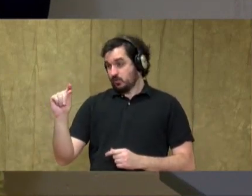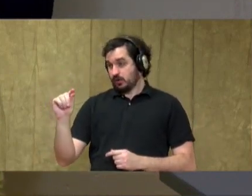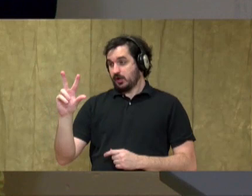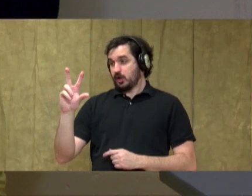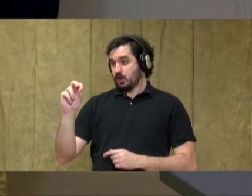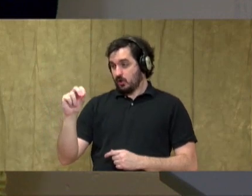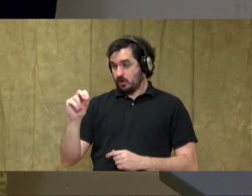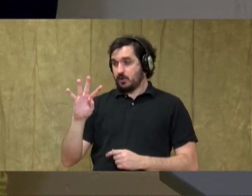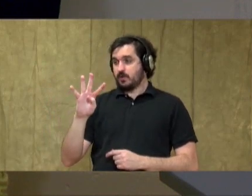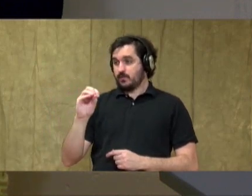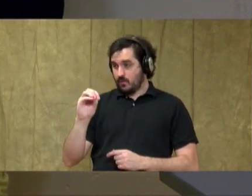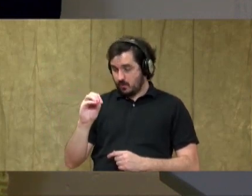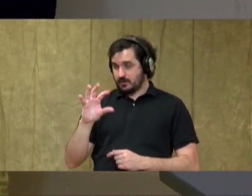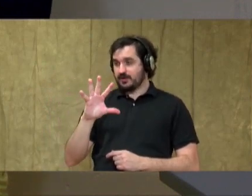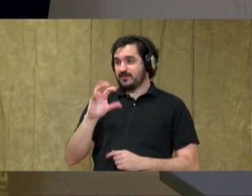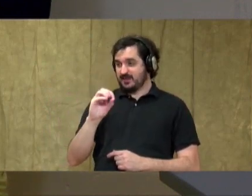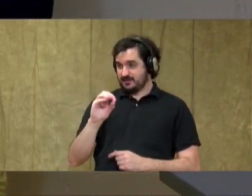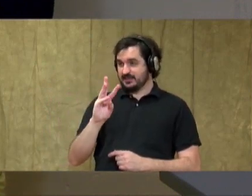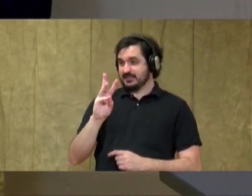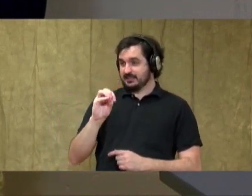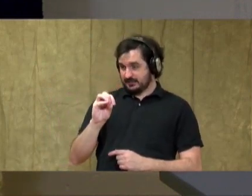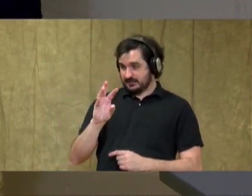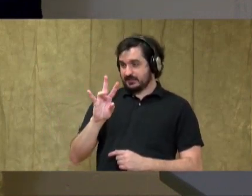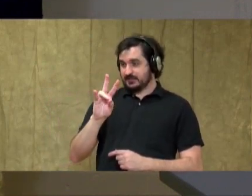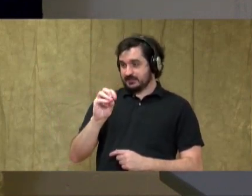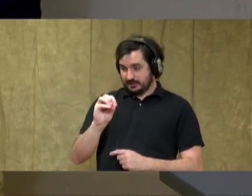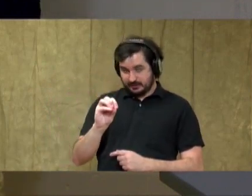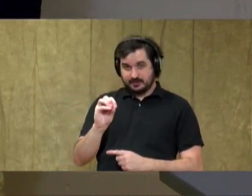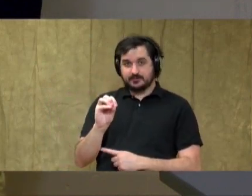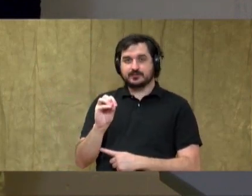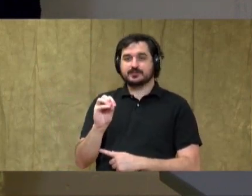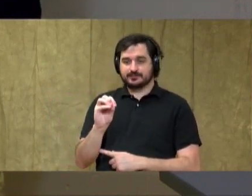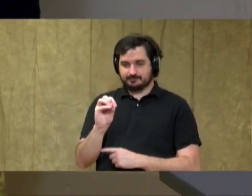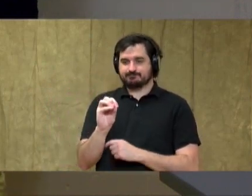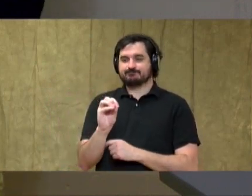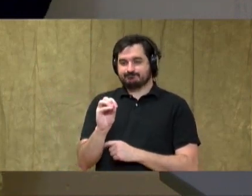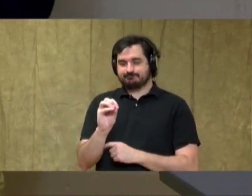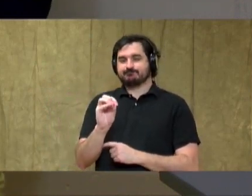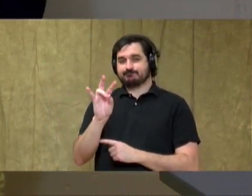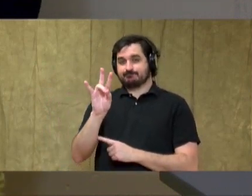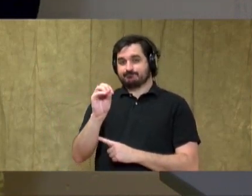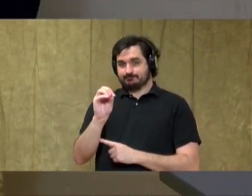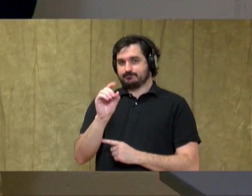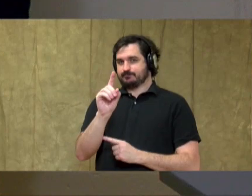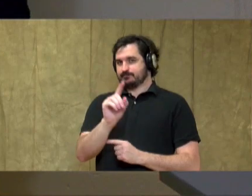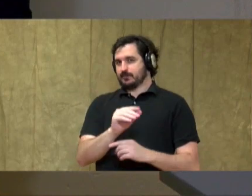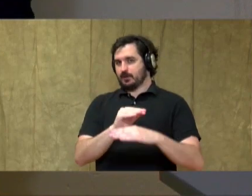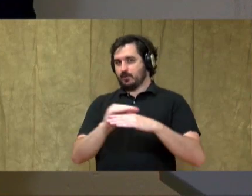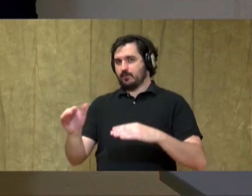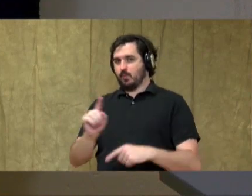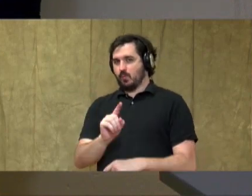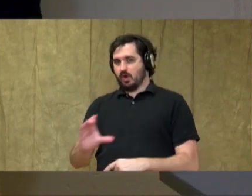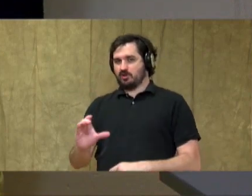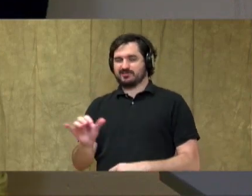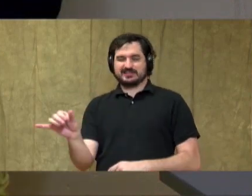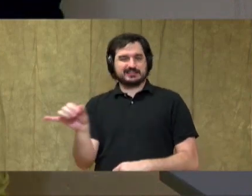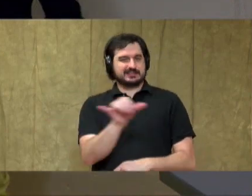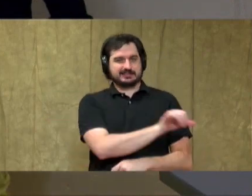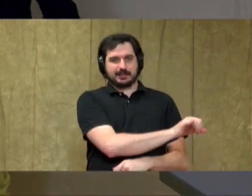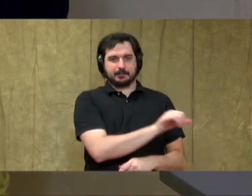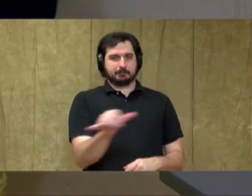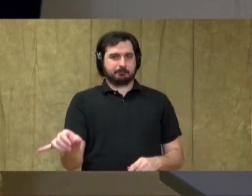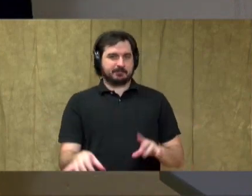30, 40, 50, 60, 70 hundredths is the same